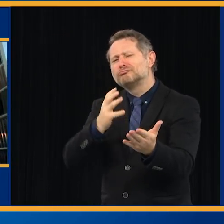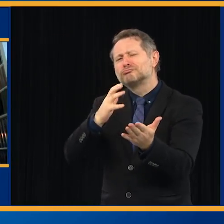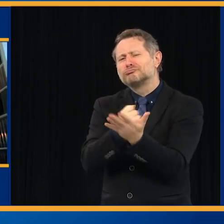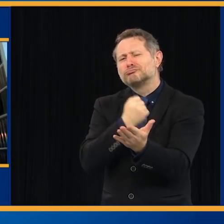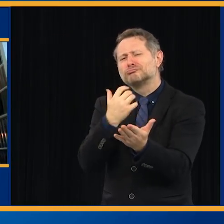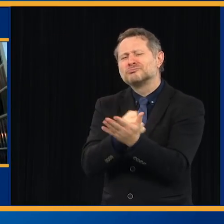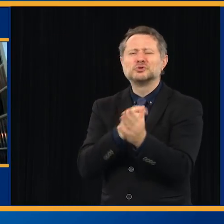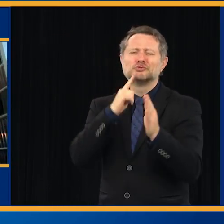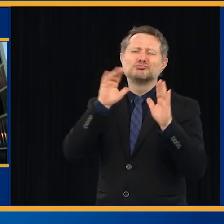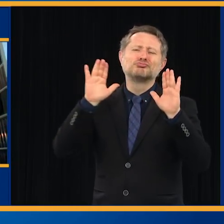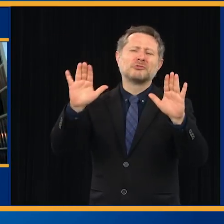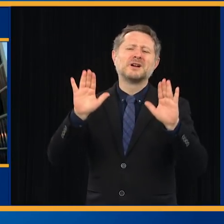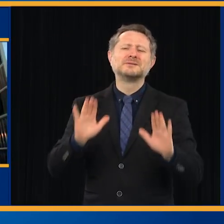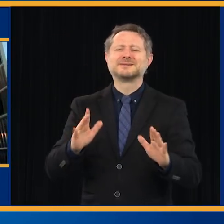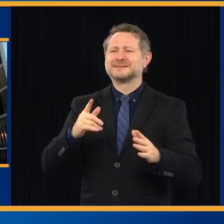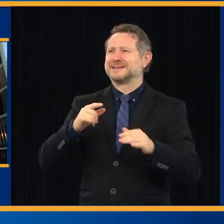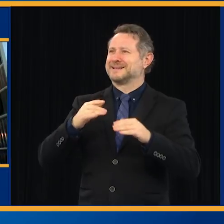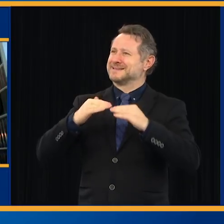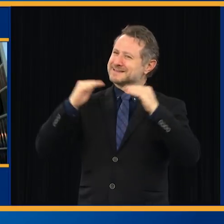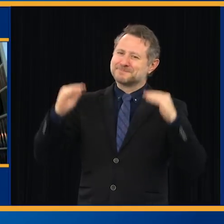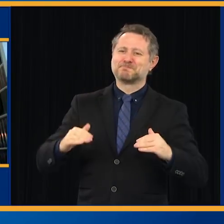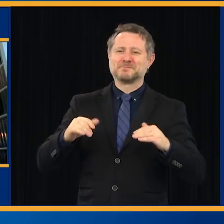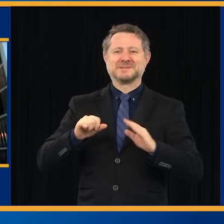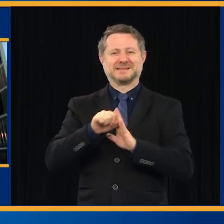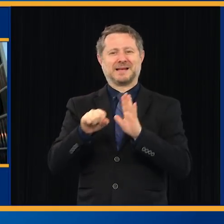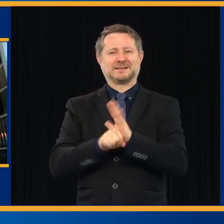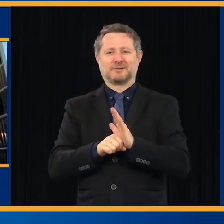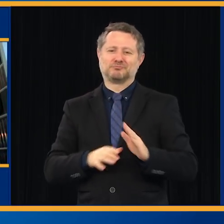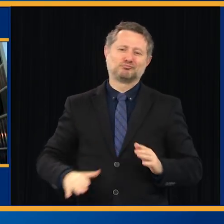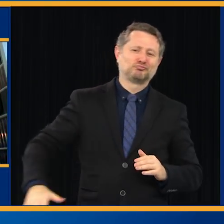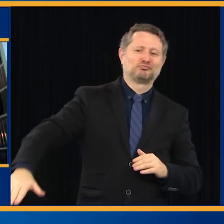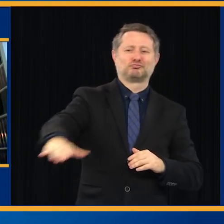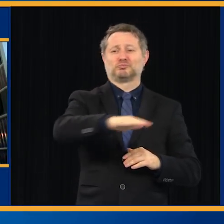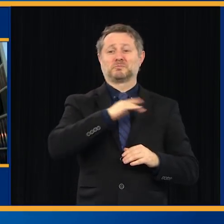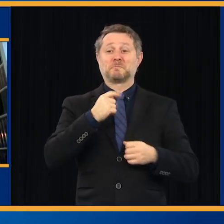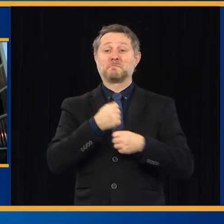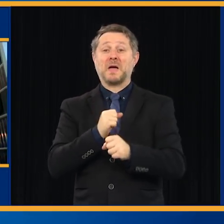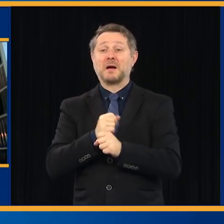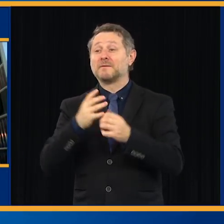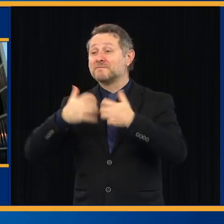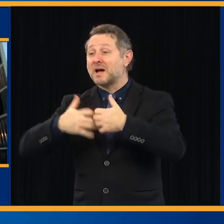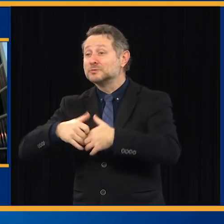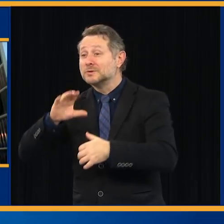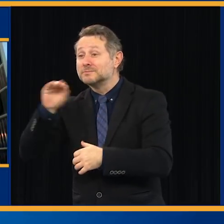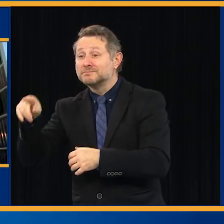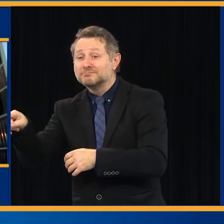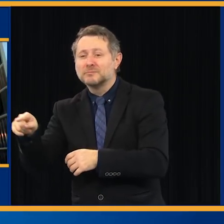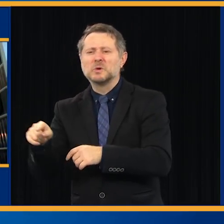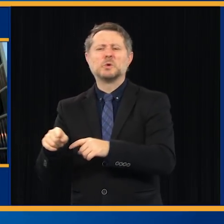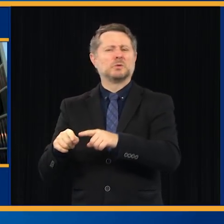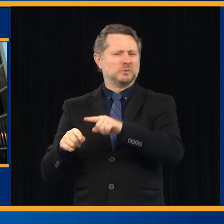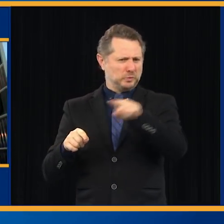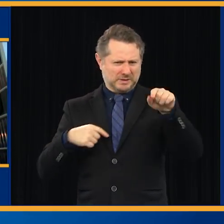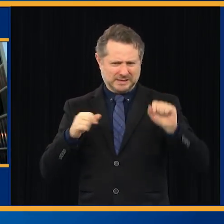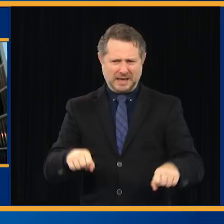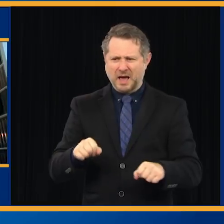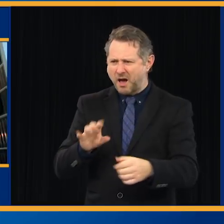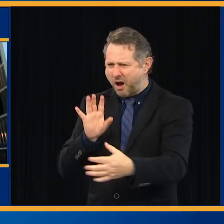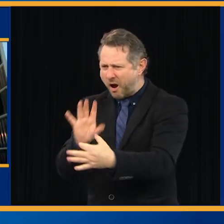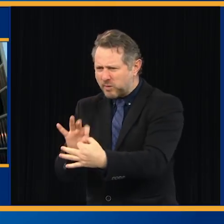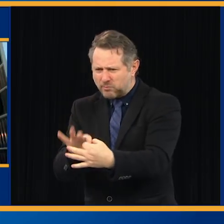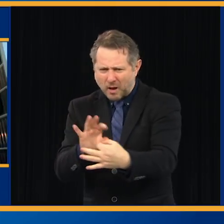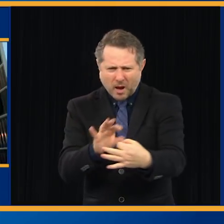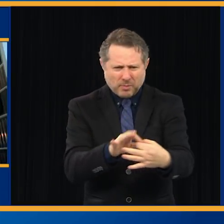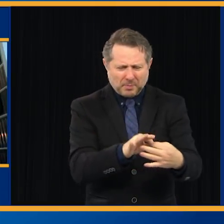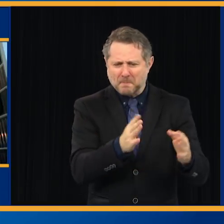institutions in our areas, and the manufacturers who can make this stuff. All of that we can pull together. And if we can